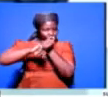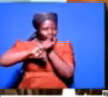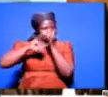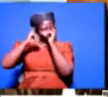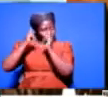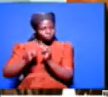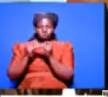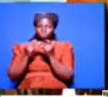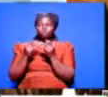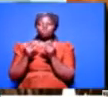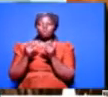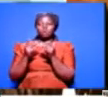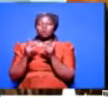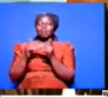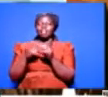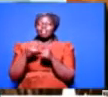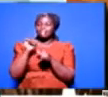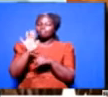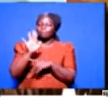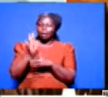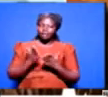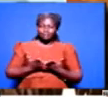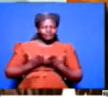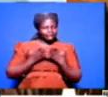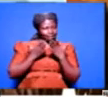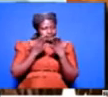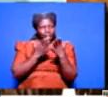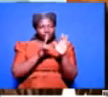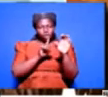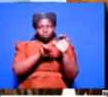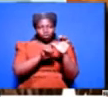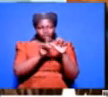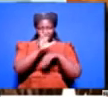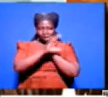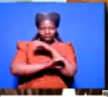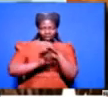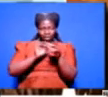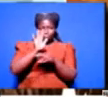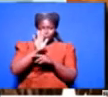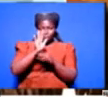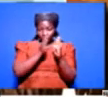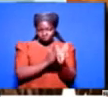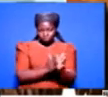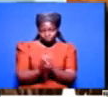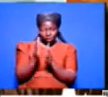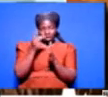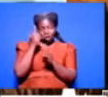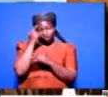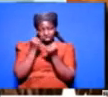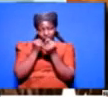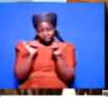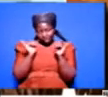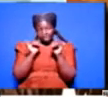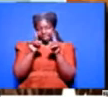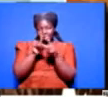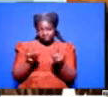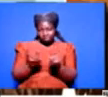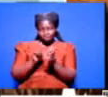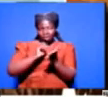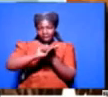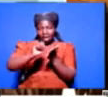sacrifices he makes to join his country in planning for independence, even writing an independent